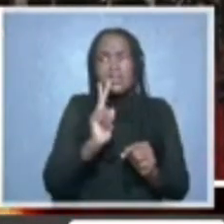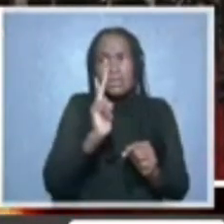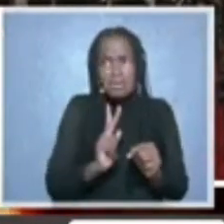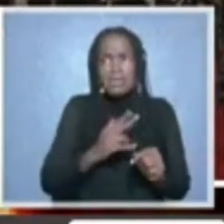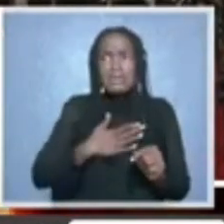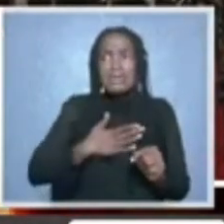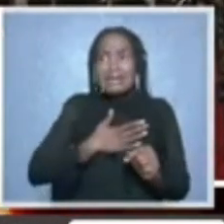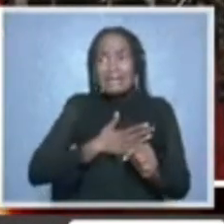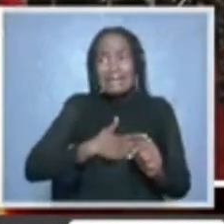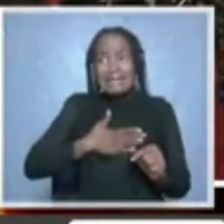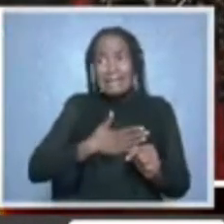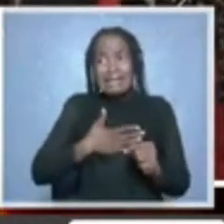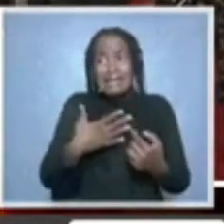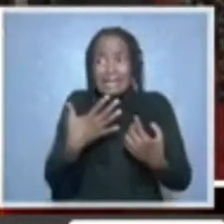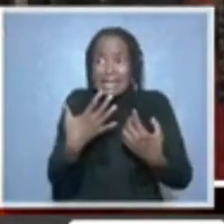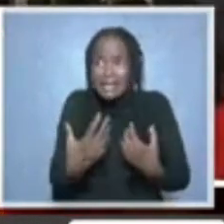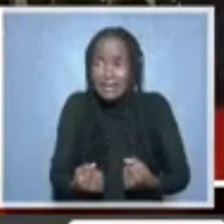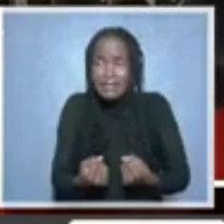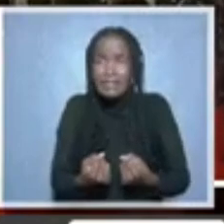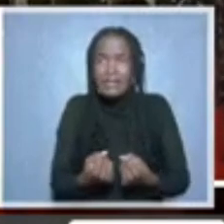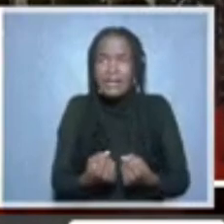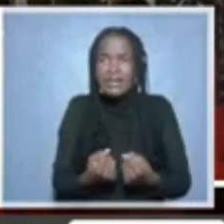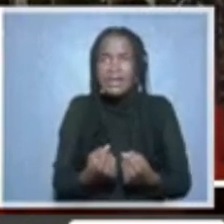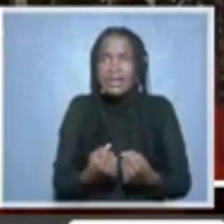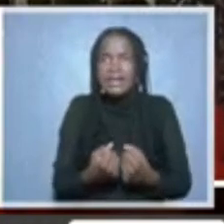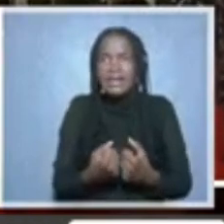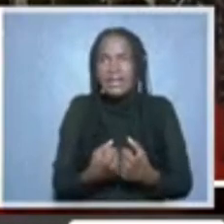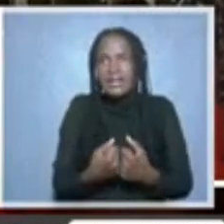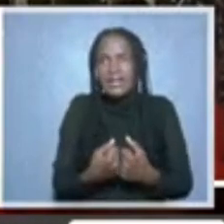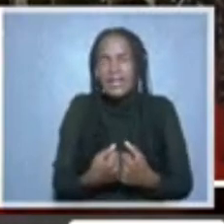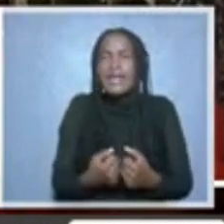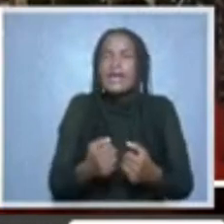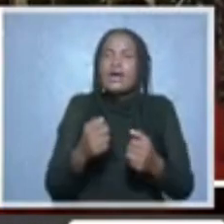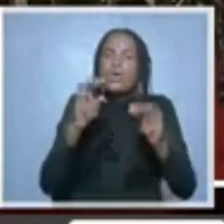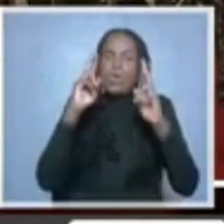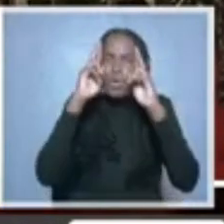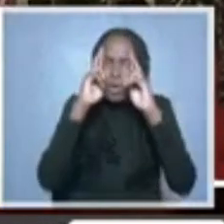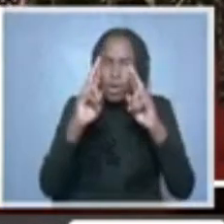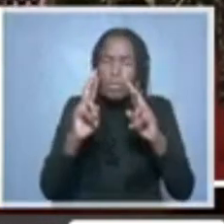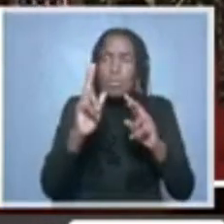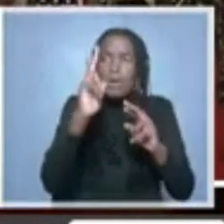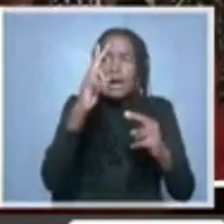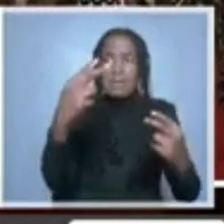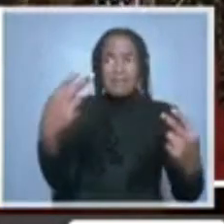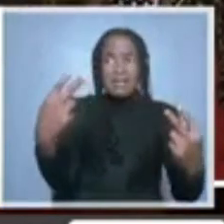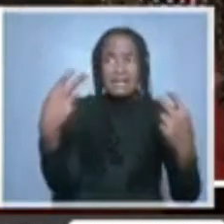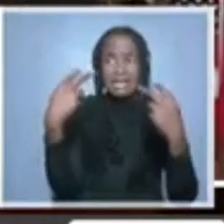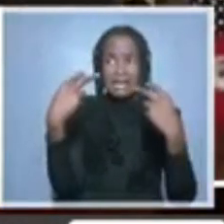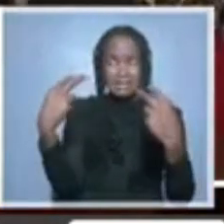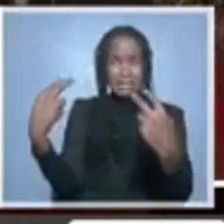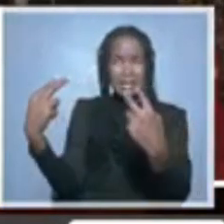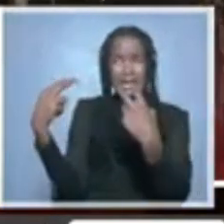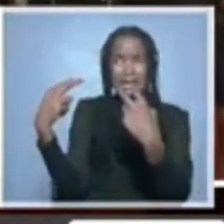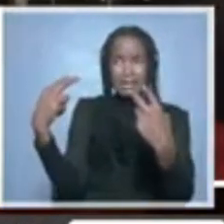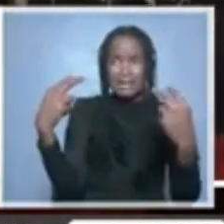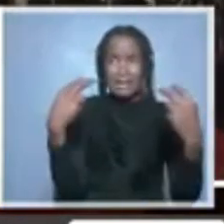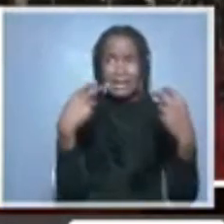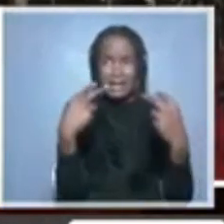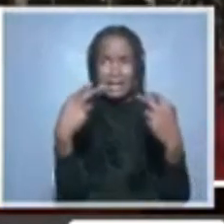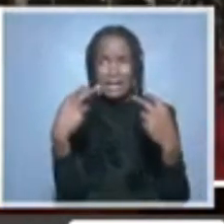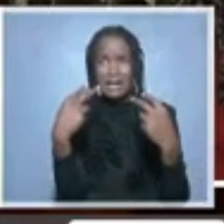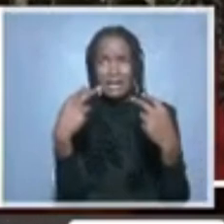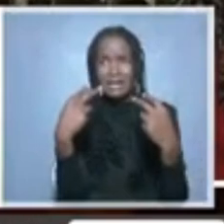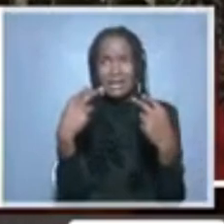we are hoping as NBC that people will also see whatever we are portraying, we